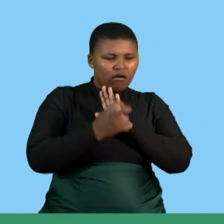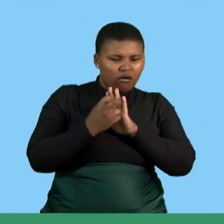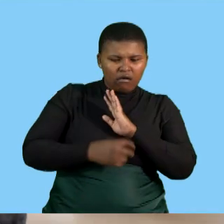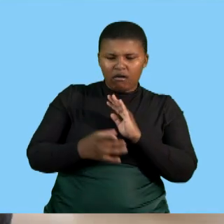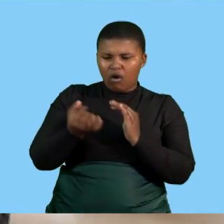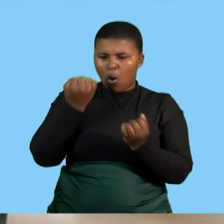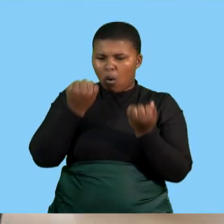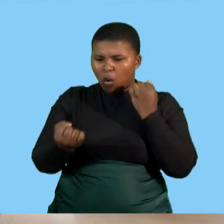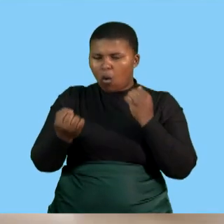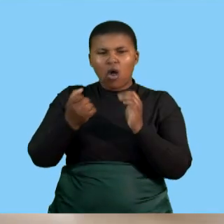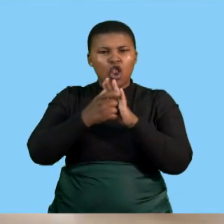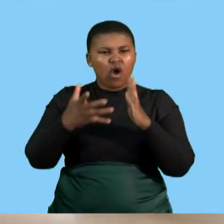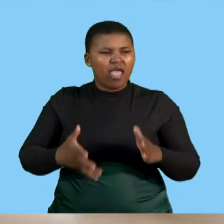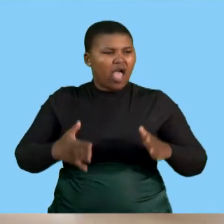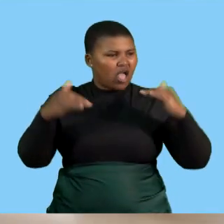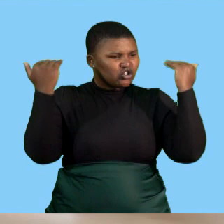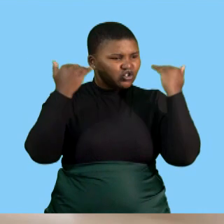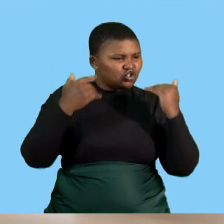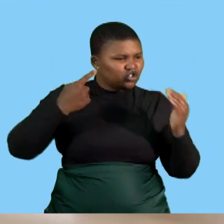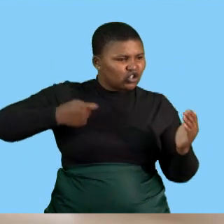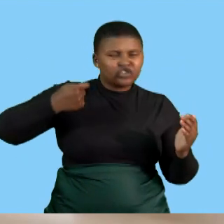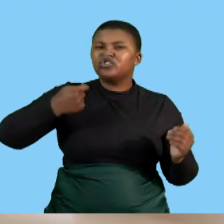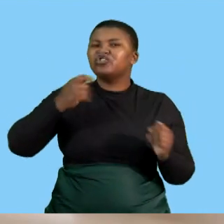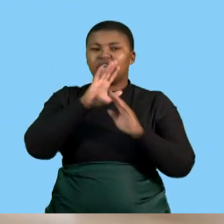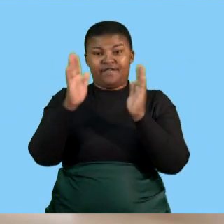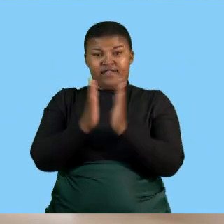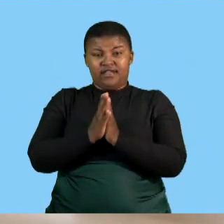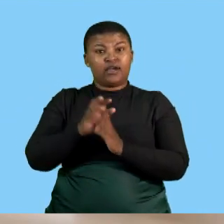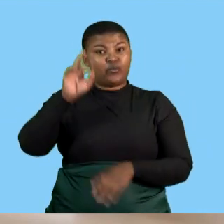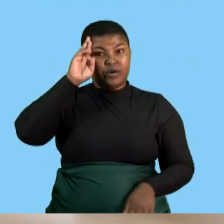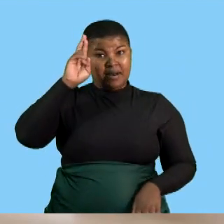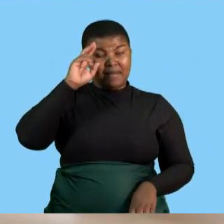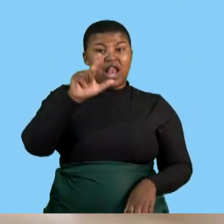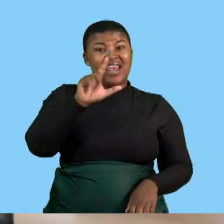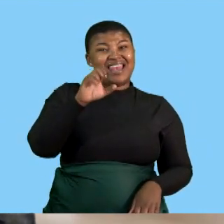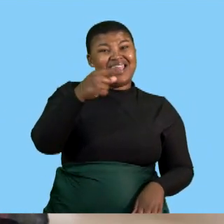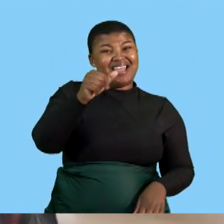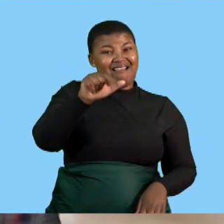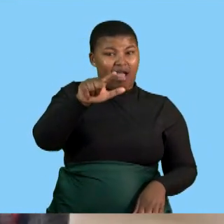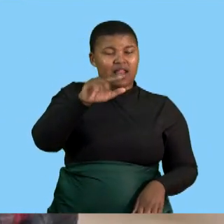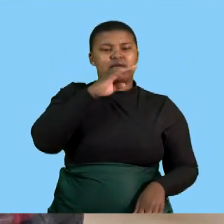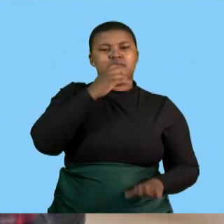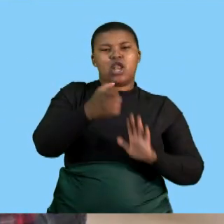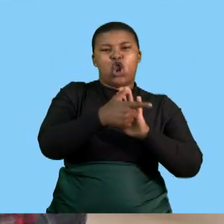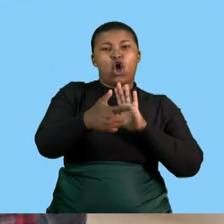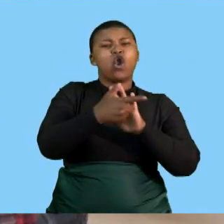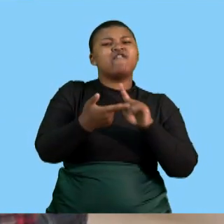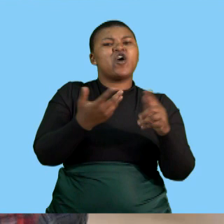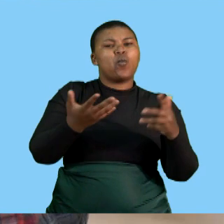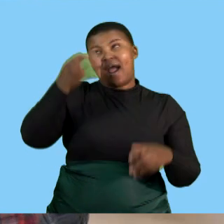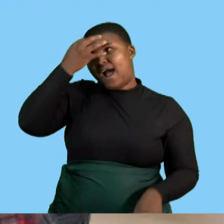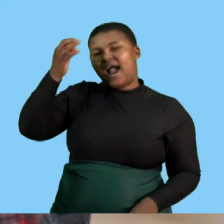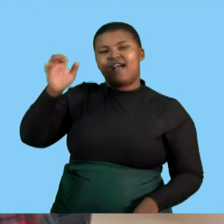attorneys and stuff like that. So remember, legal environment refers to laws that is passed by the